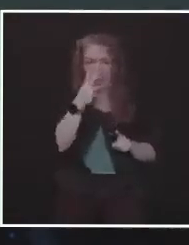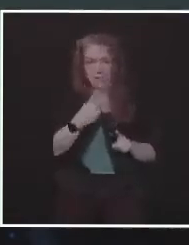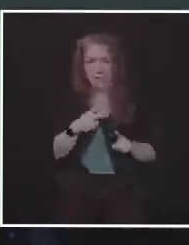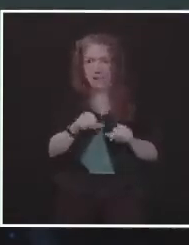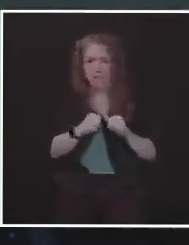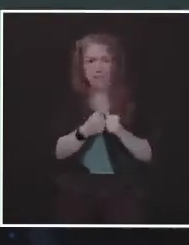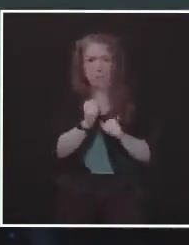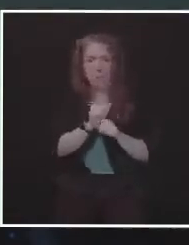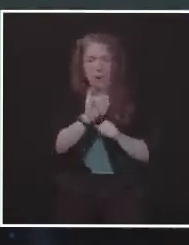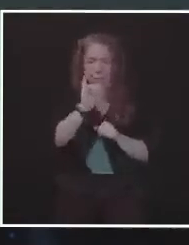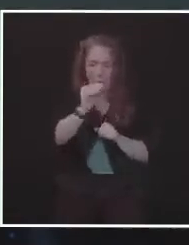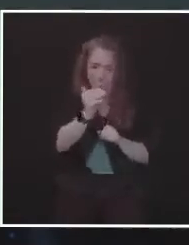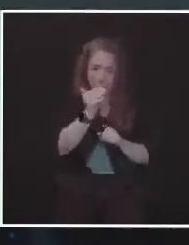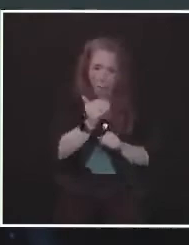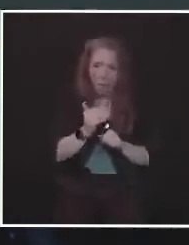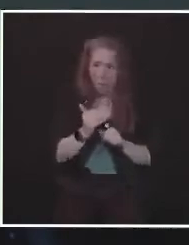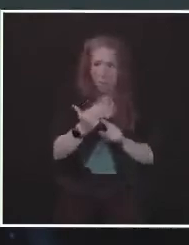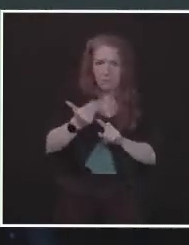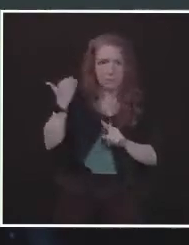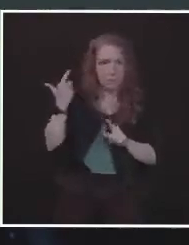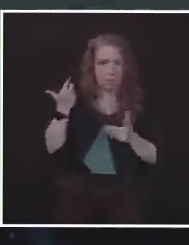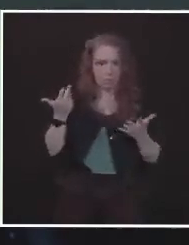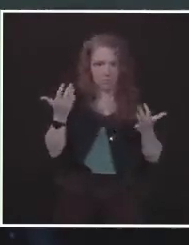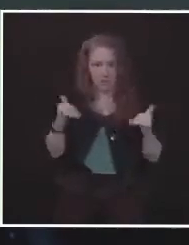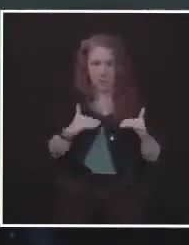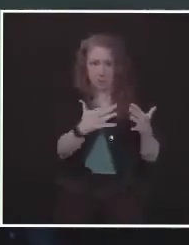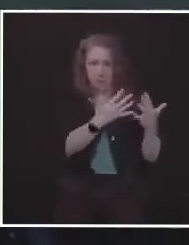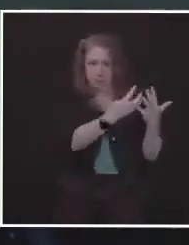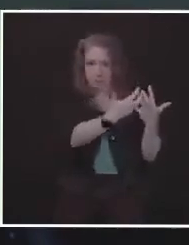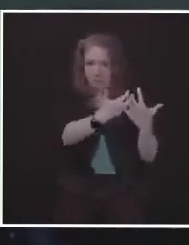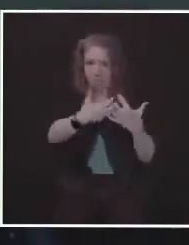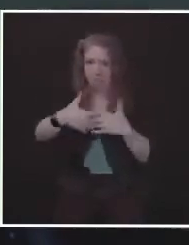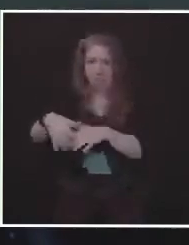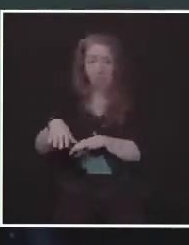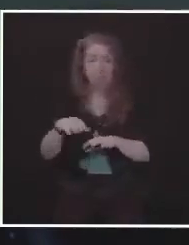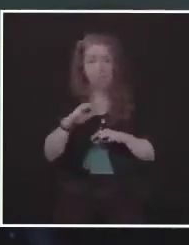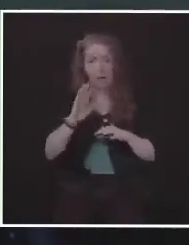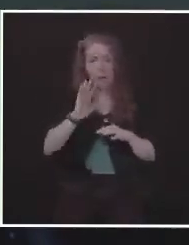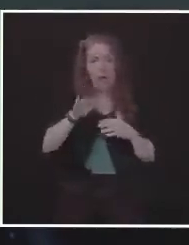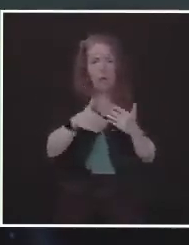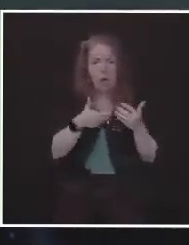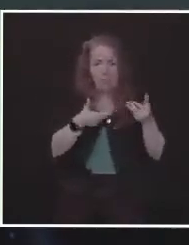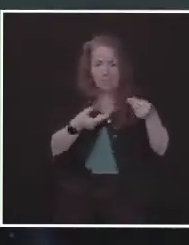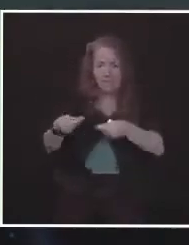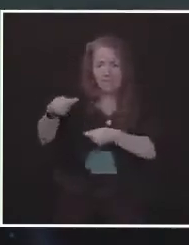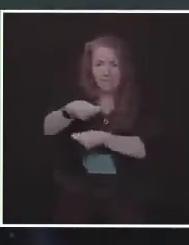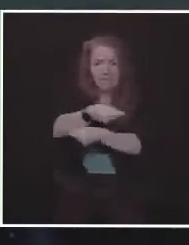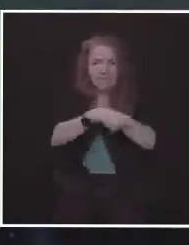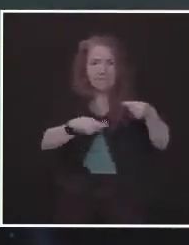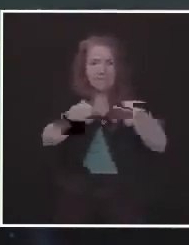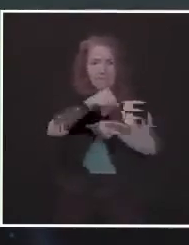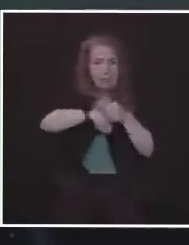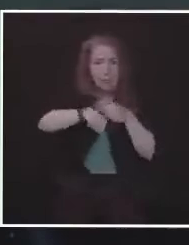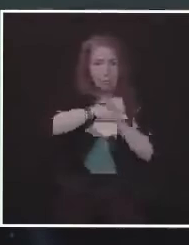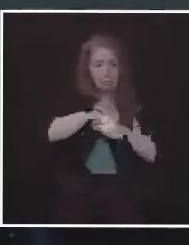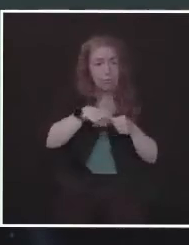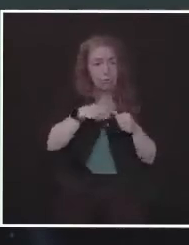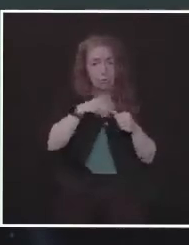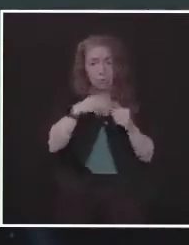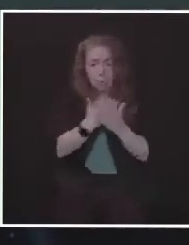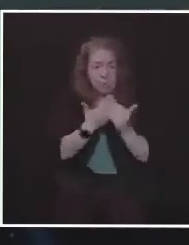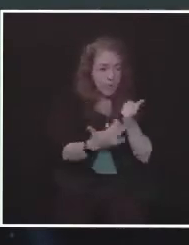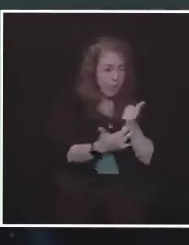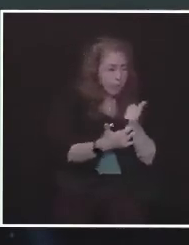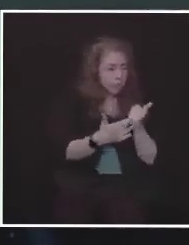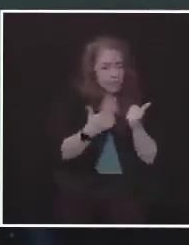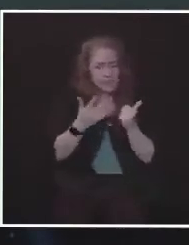directorates executing our mission. And we all feed into each other. The technologies that we're developing, what we need, it's not like science